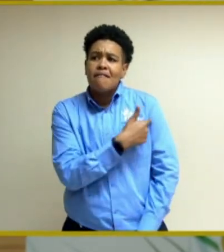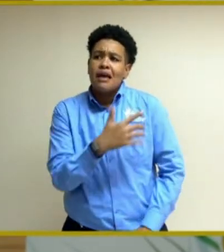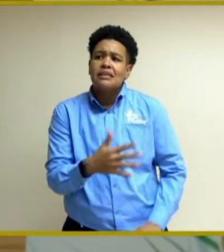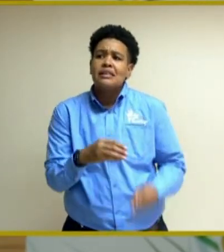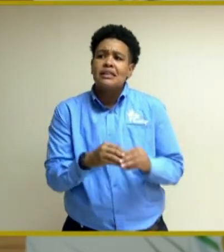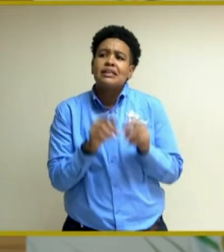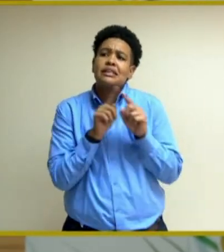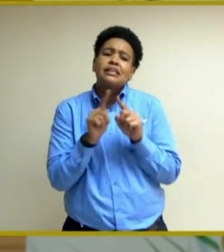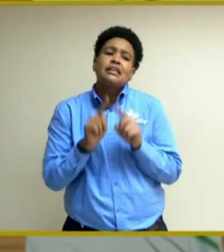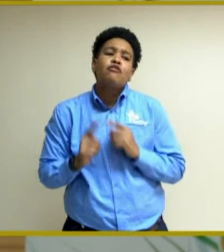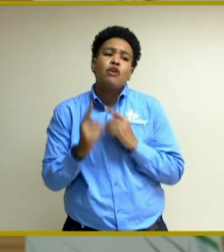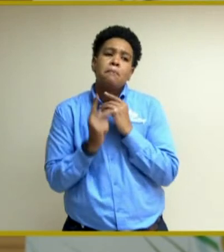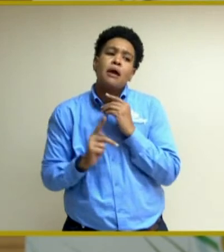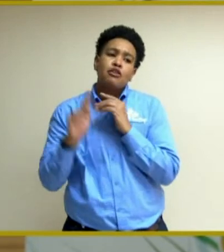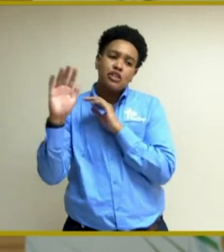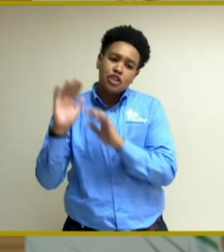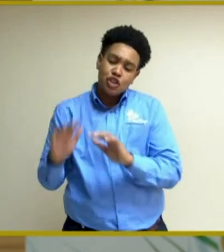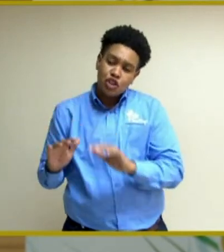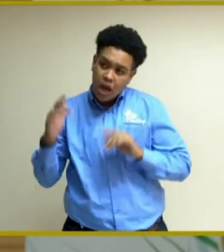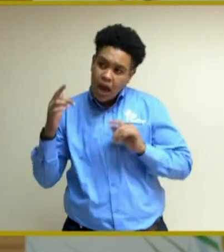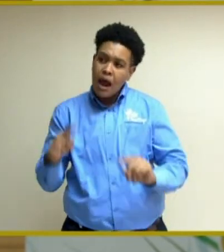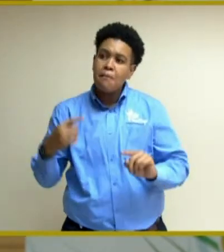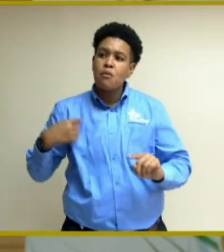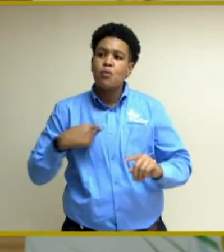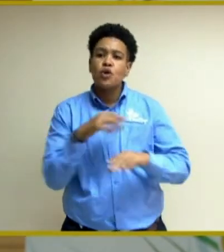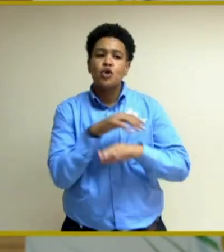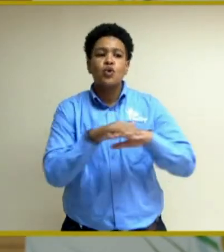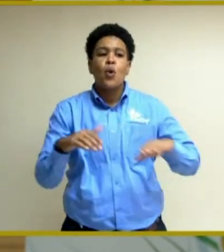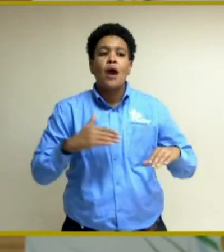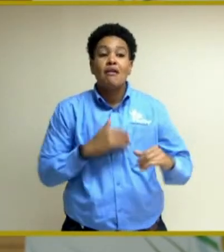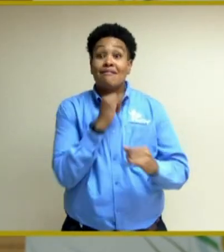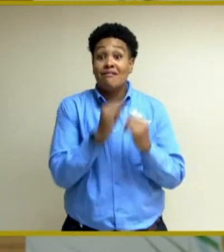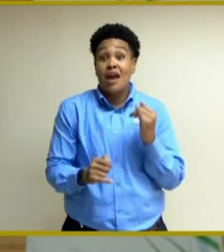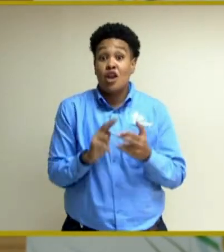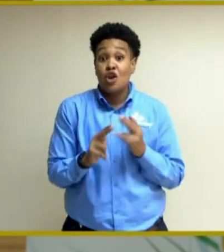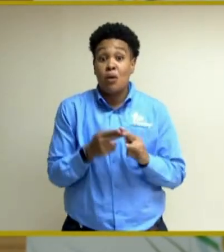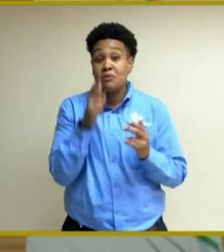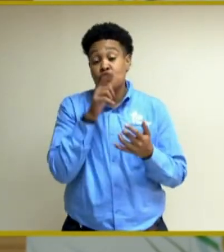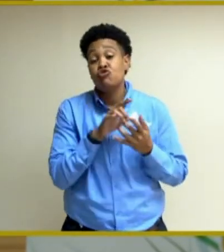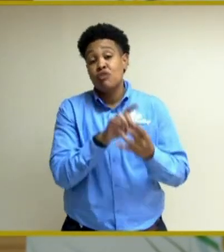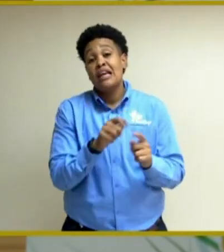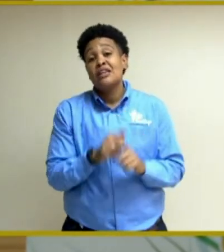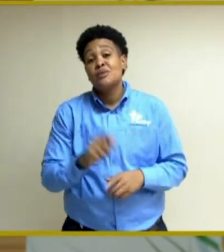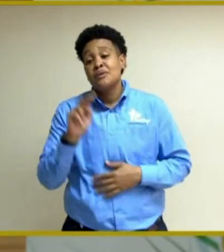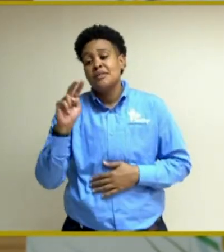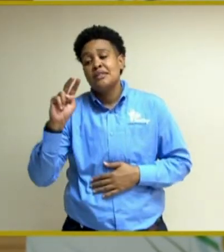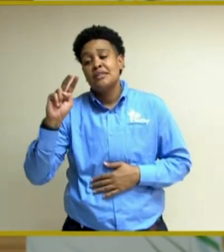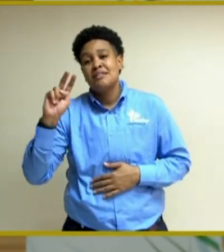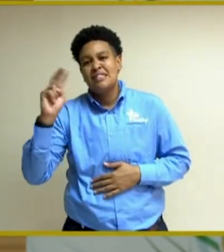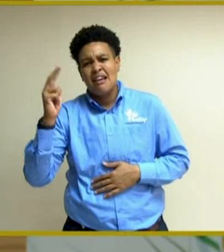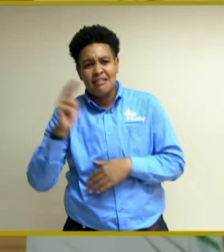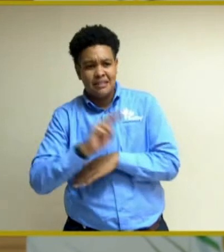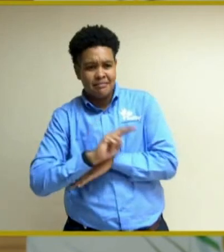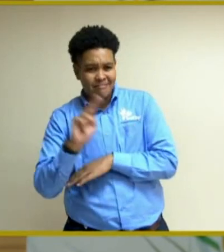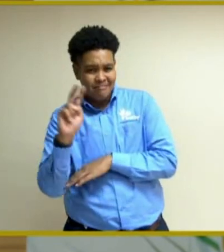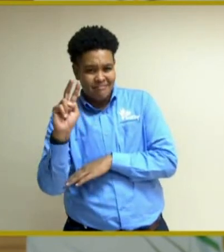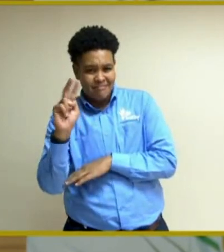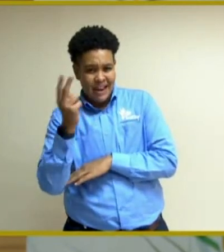respective parishes. We don't have the final numbers as it relates to day two, just